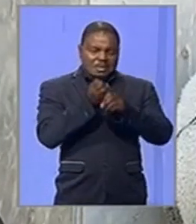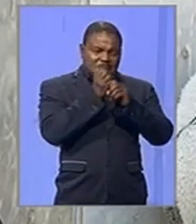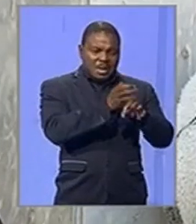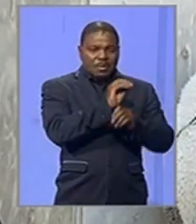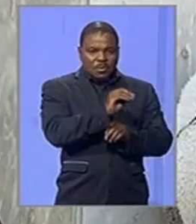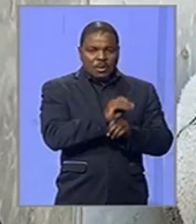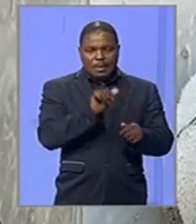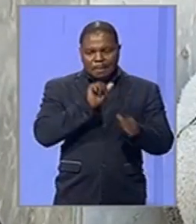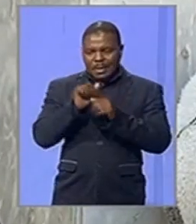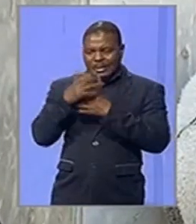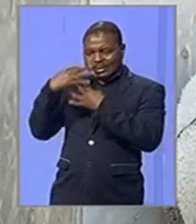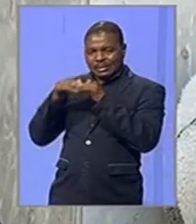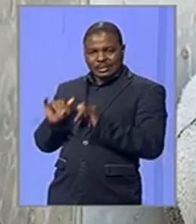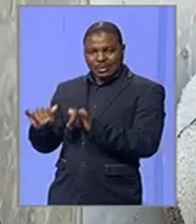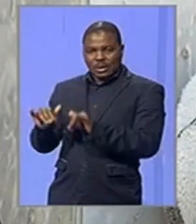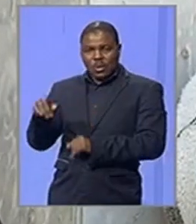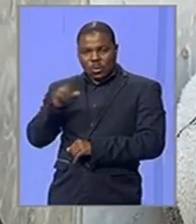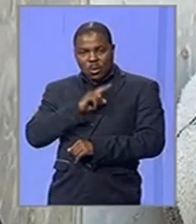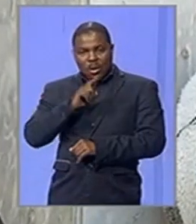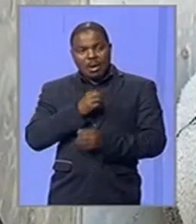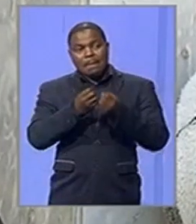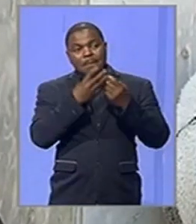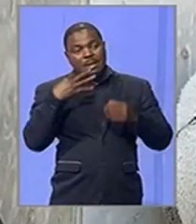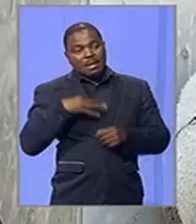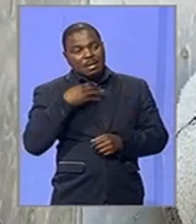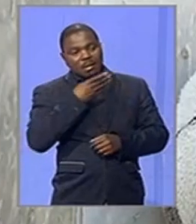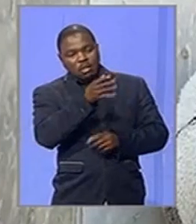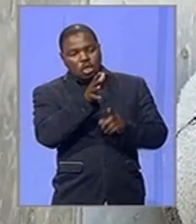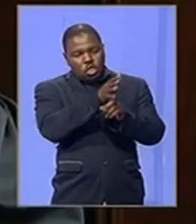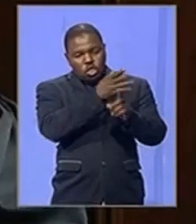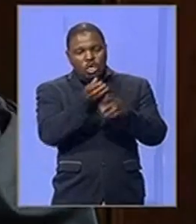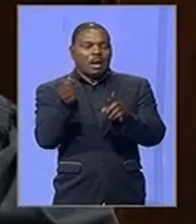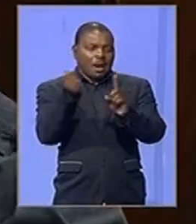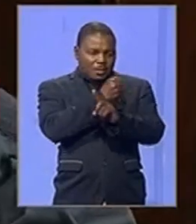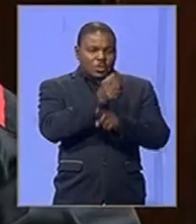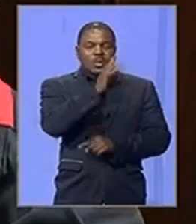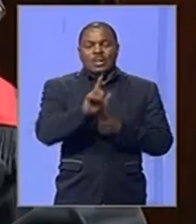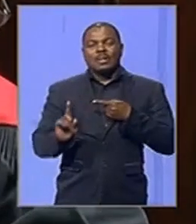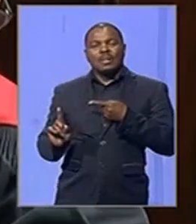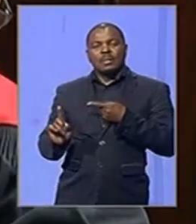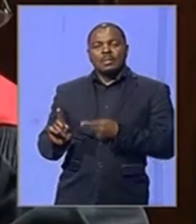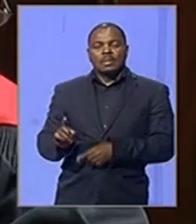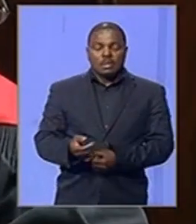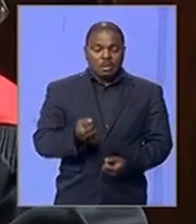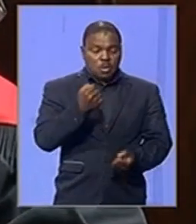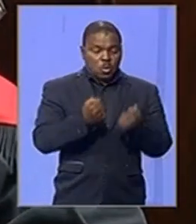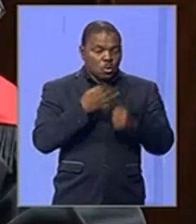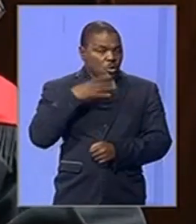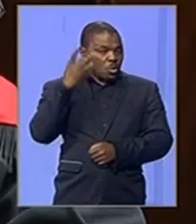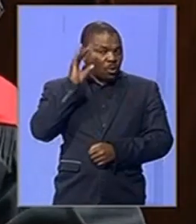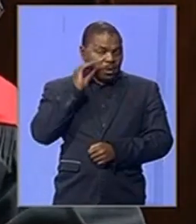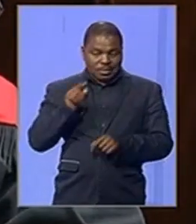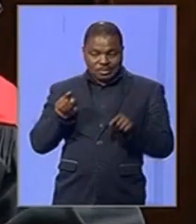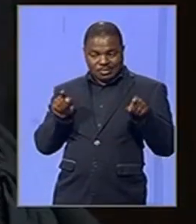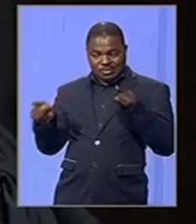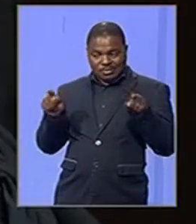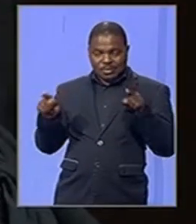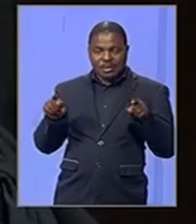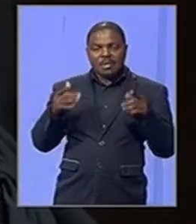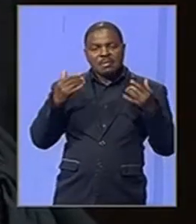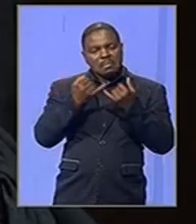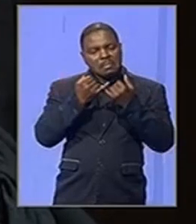ntle, because o ntse to tshama banana ba bangata ba ntse ba hola aba abuse. Lekgotla le utlwile hore Folotsi le Ratselane ba se ba